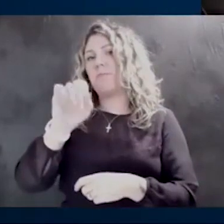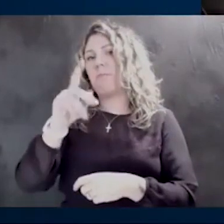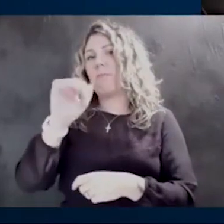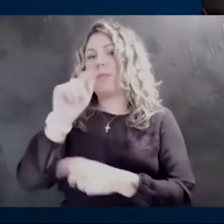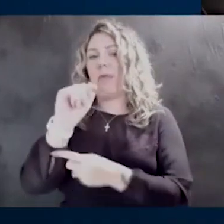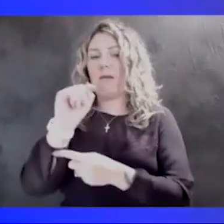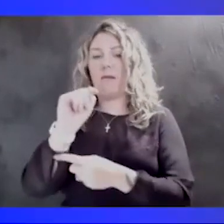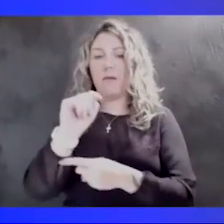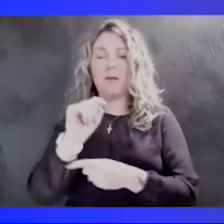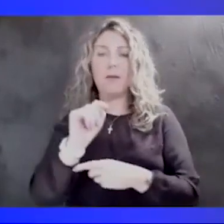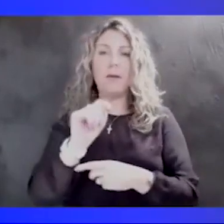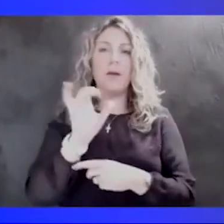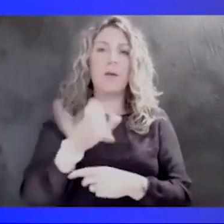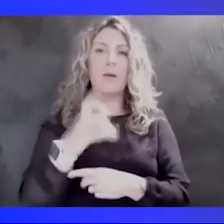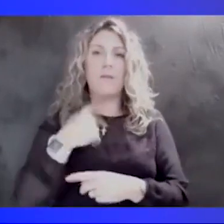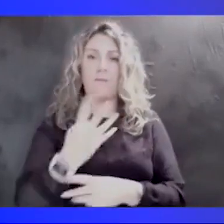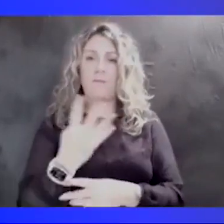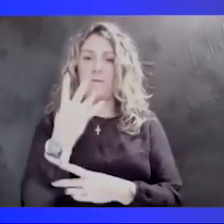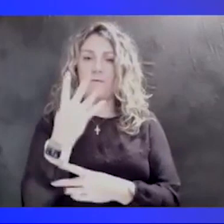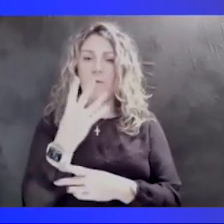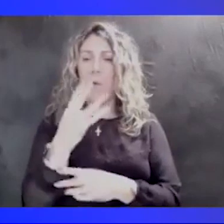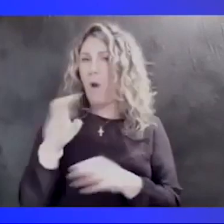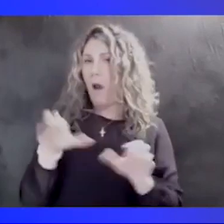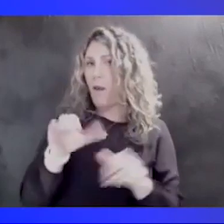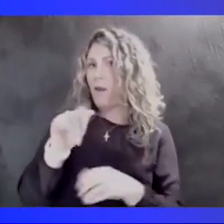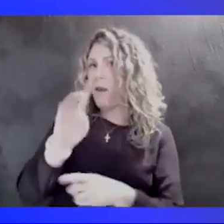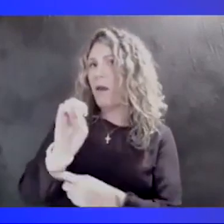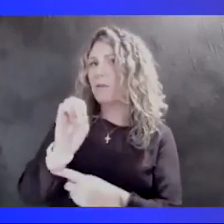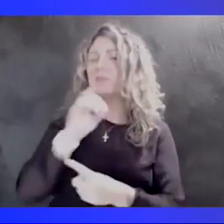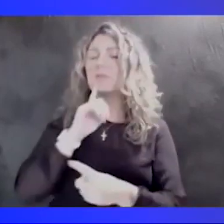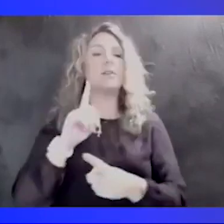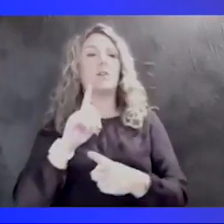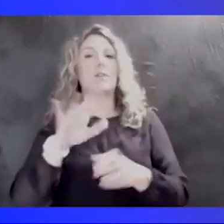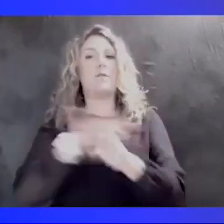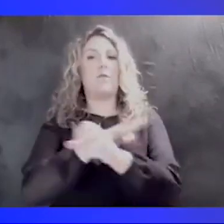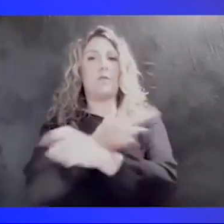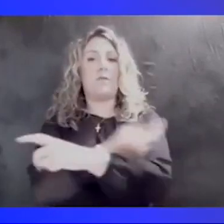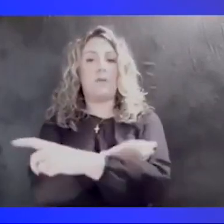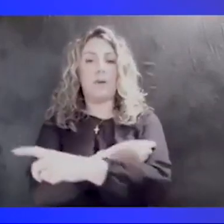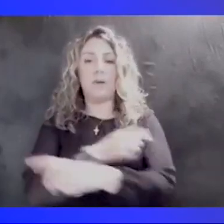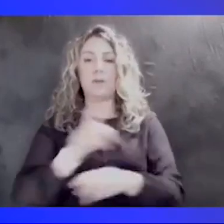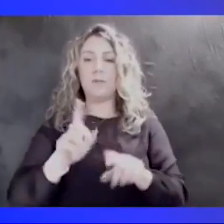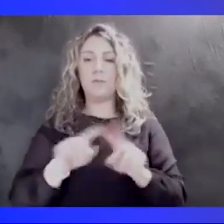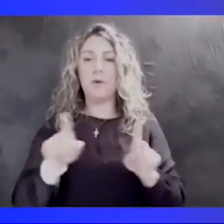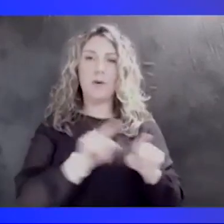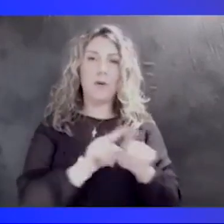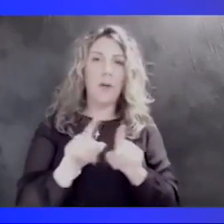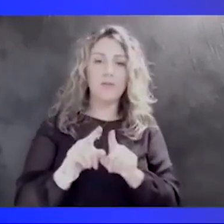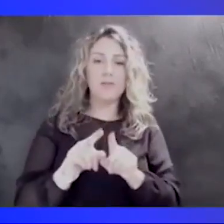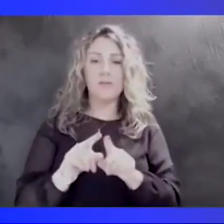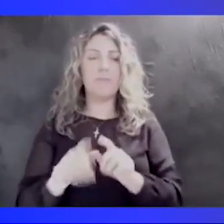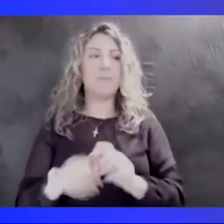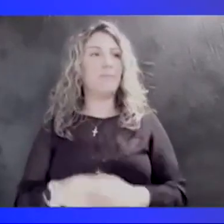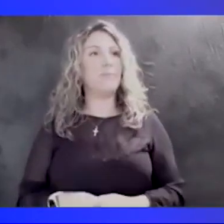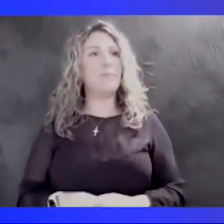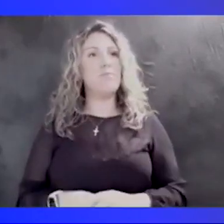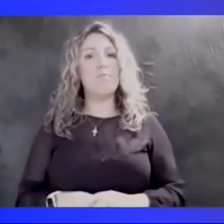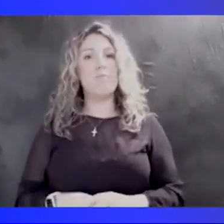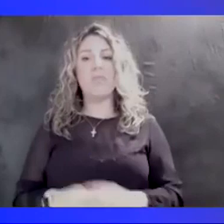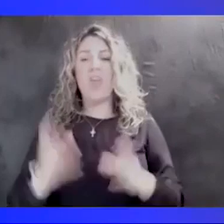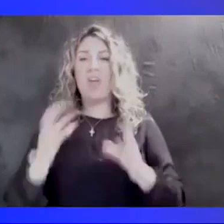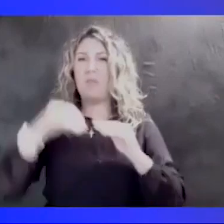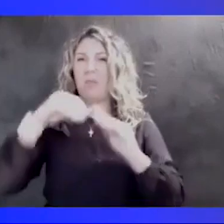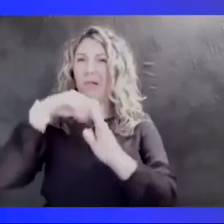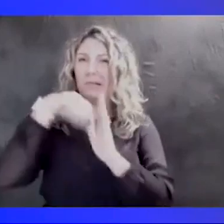of our active infections that are fully vaccinated, but they also are have extensive medical histories